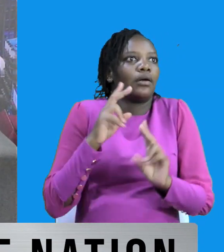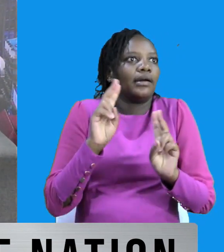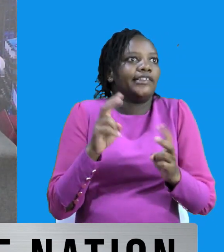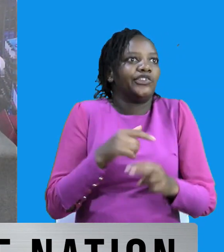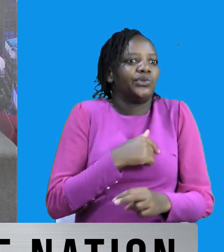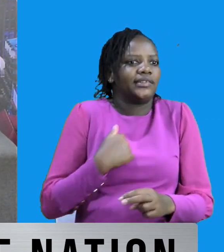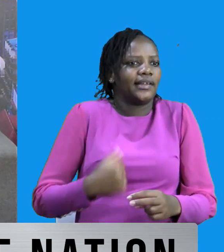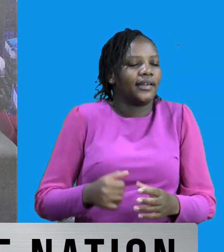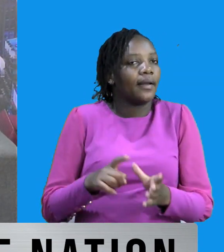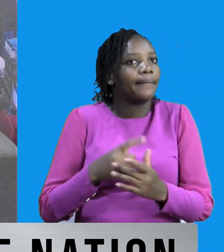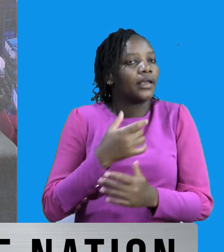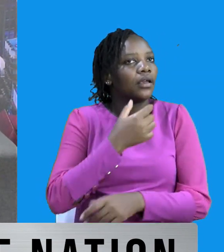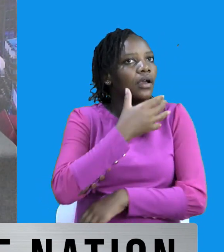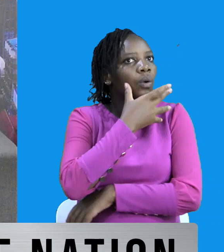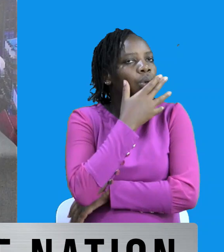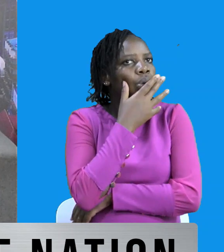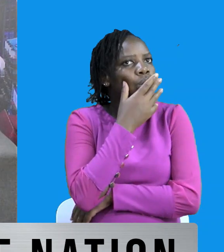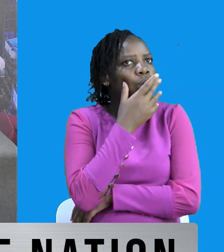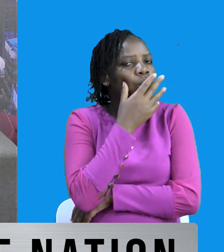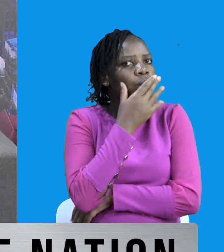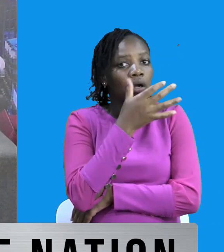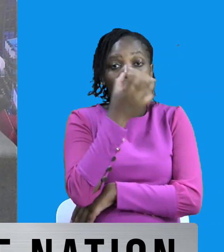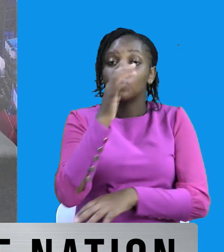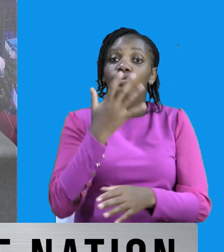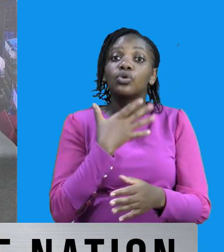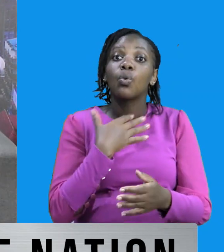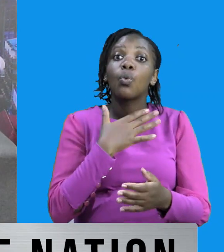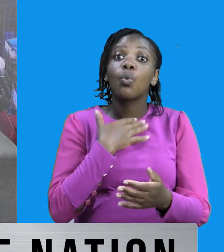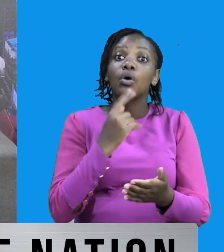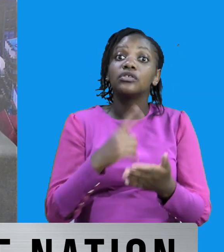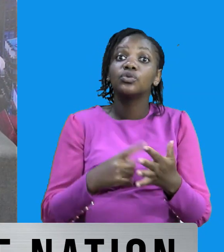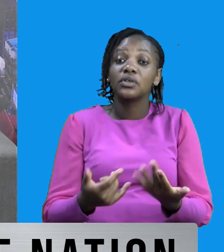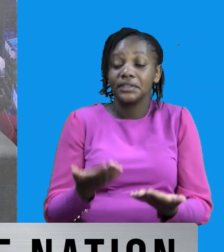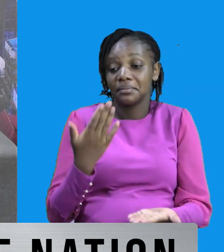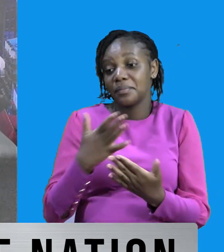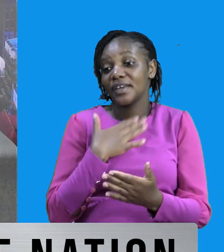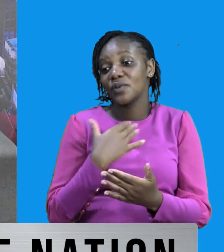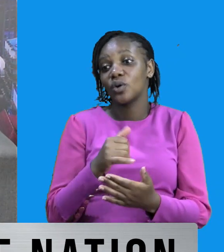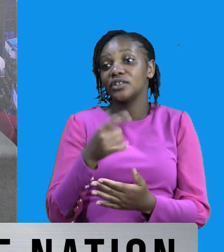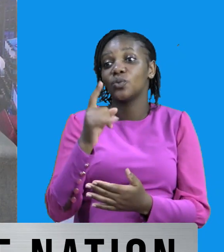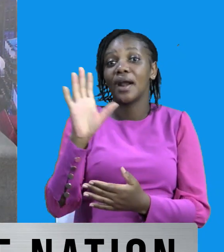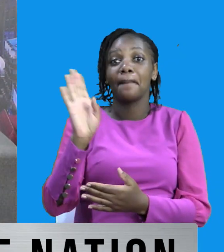him in China, I'm asking myself, what is he looking for? And I think he's even asking for $1 billion